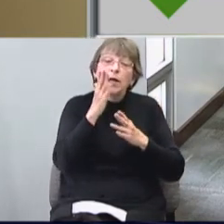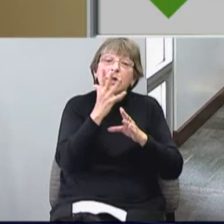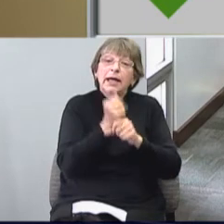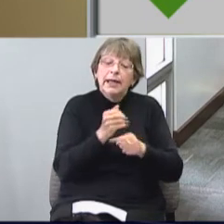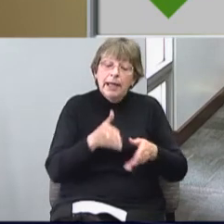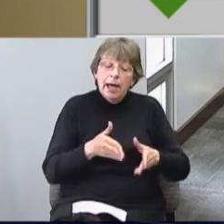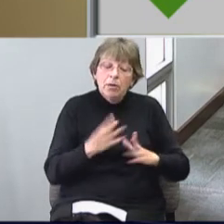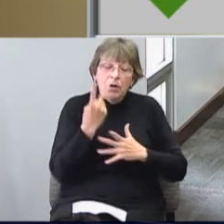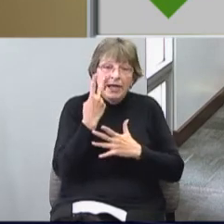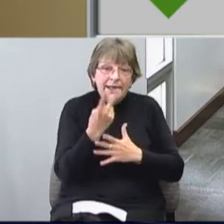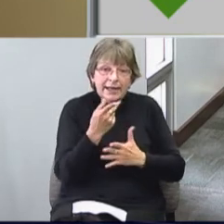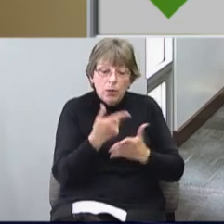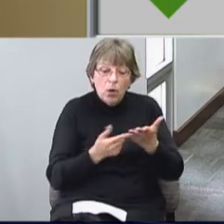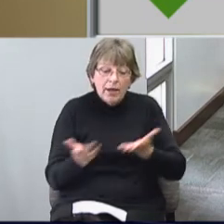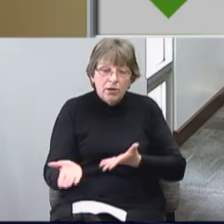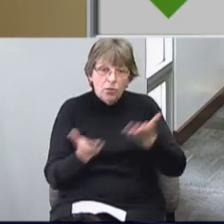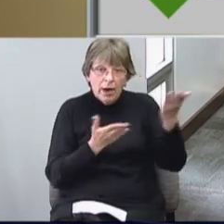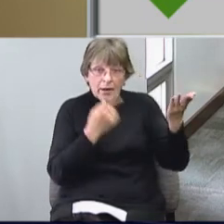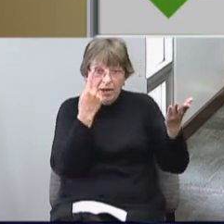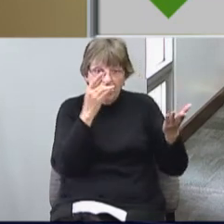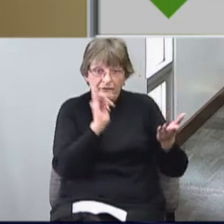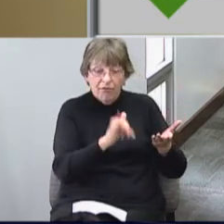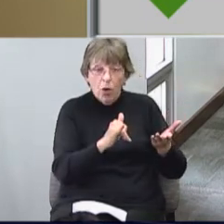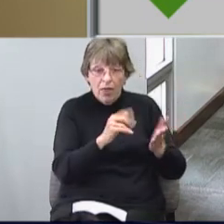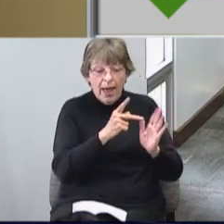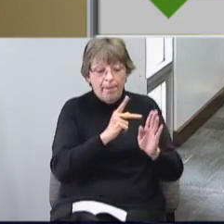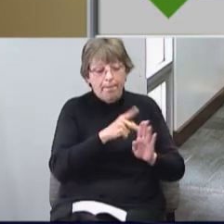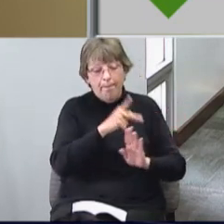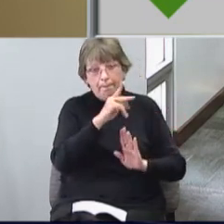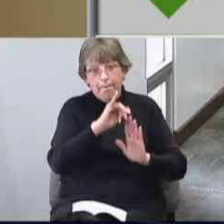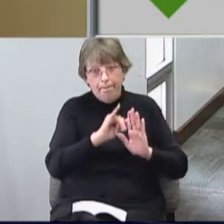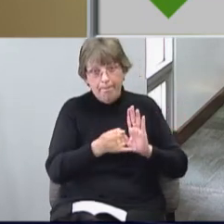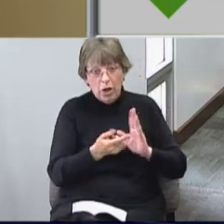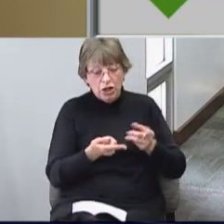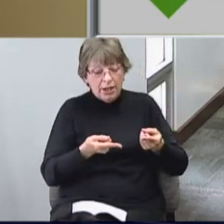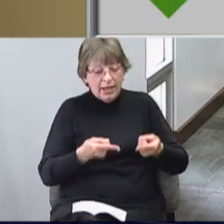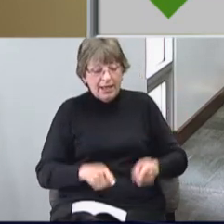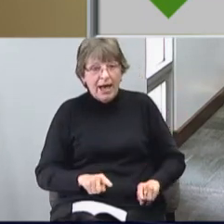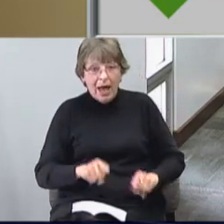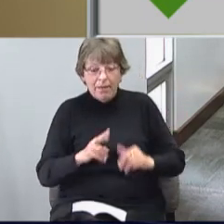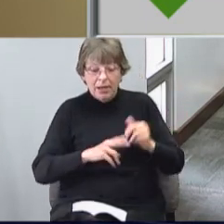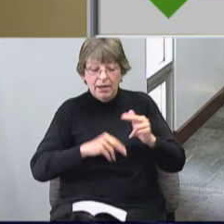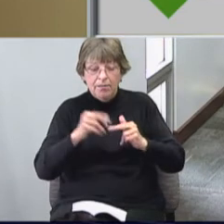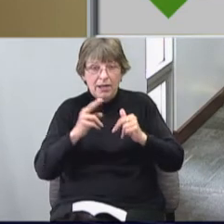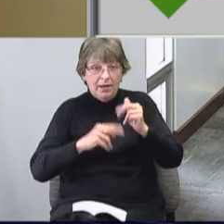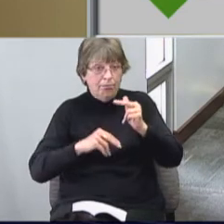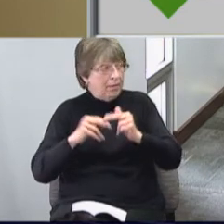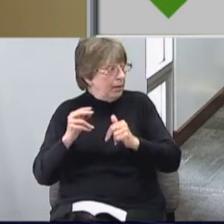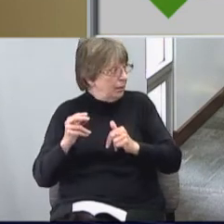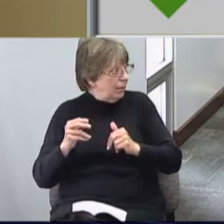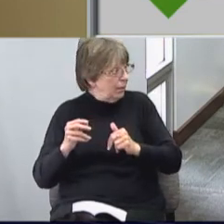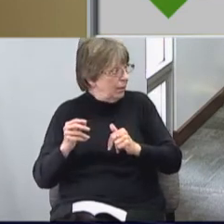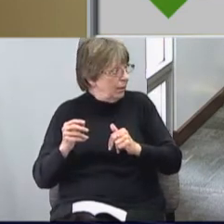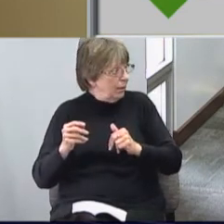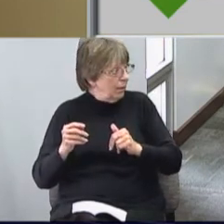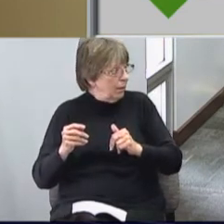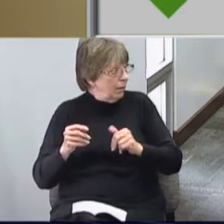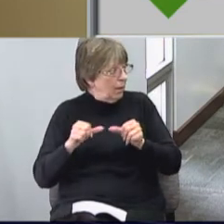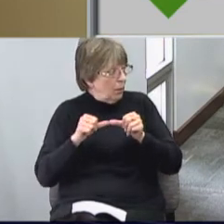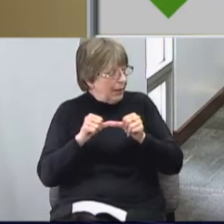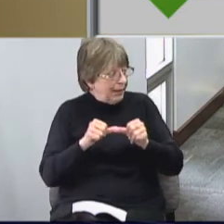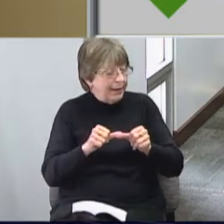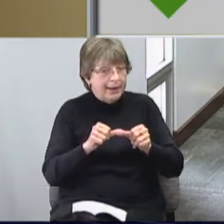is being recommended for that project. And then as the project is being built, we continue